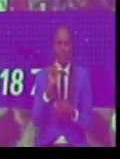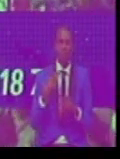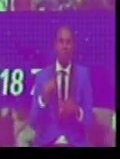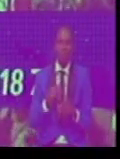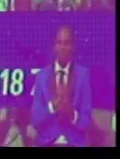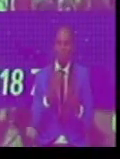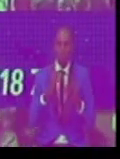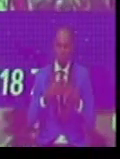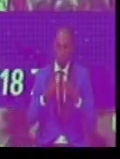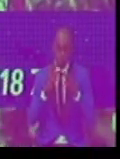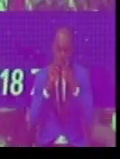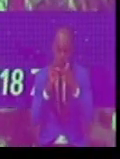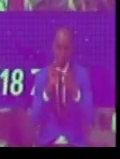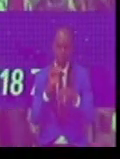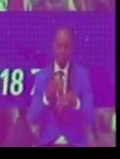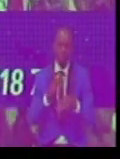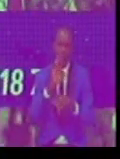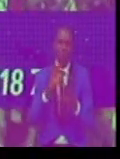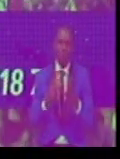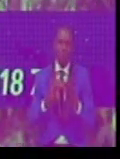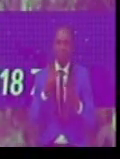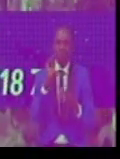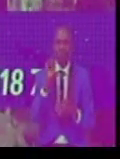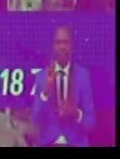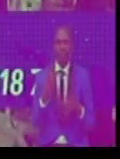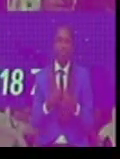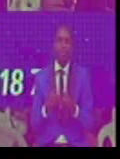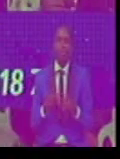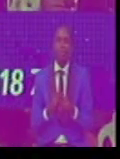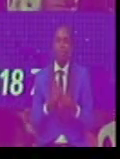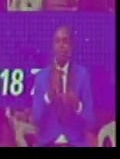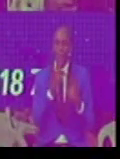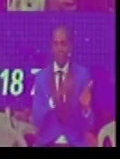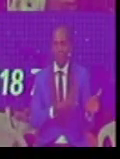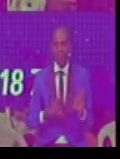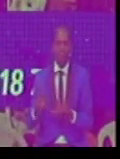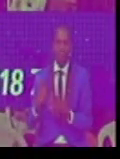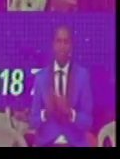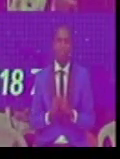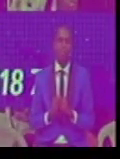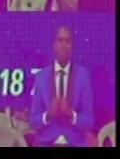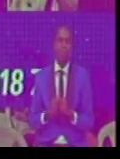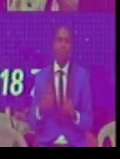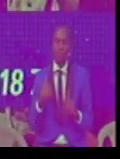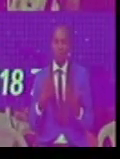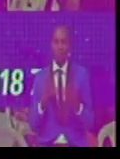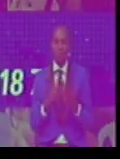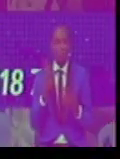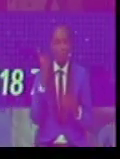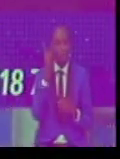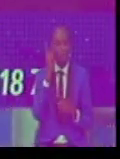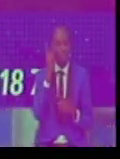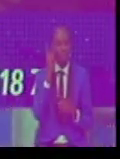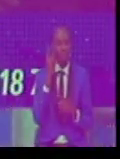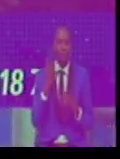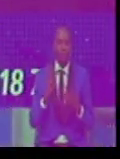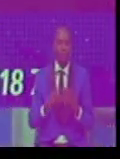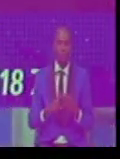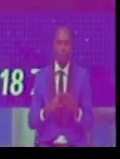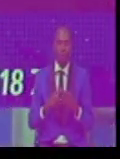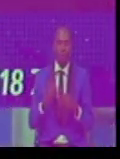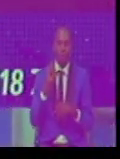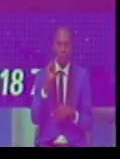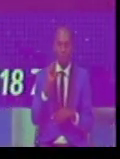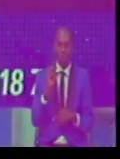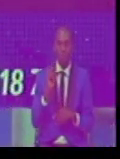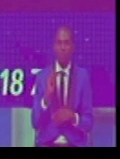testimony. We want to hear your testimony. Let the leaders get ready. Let the leaders get ready. And then we want to testify. We want